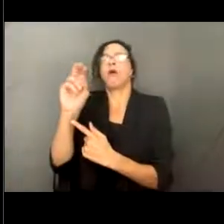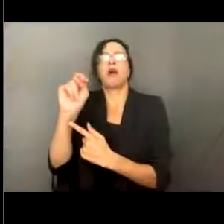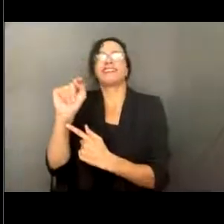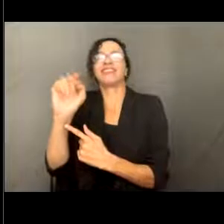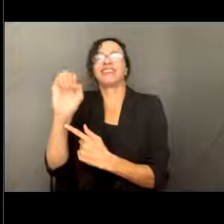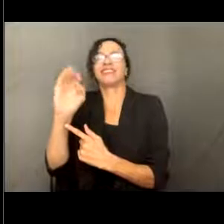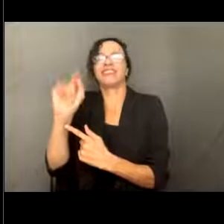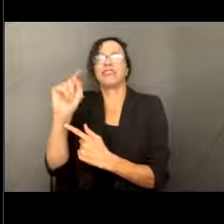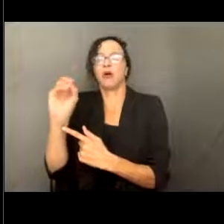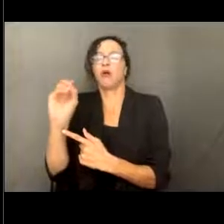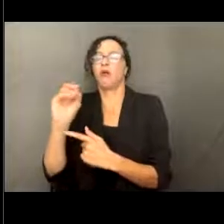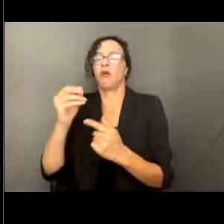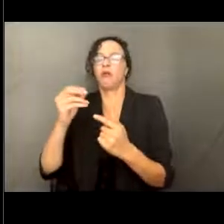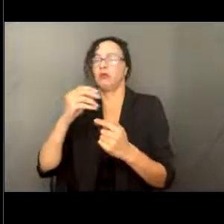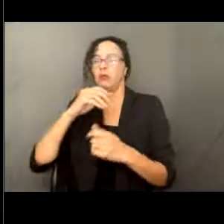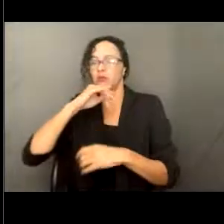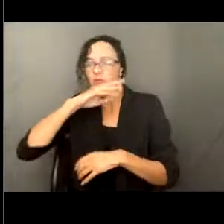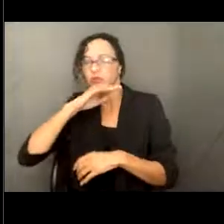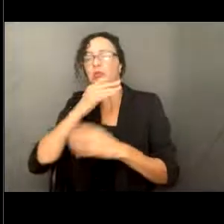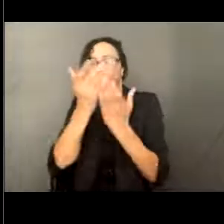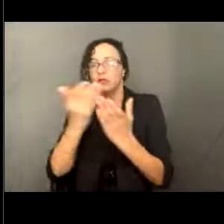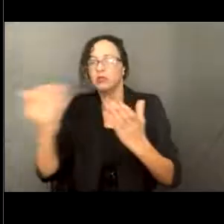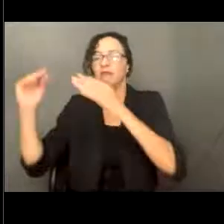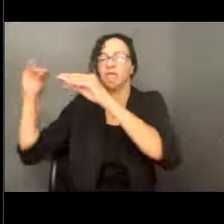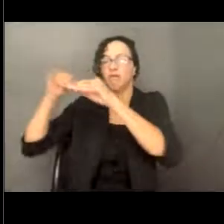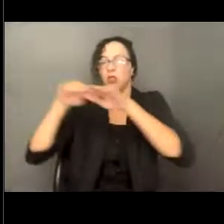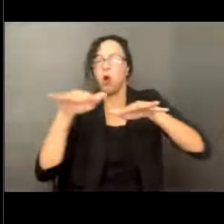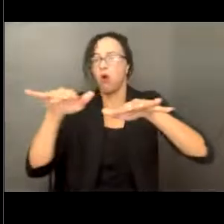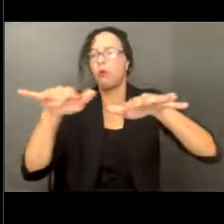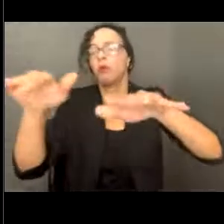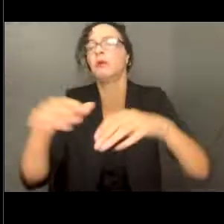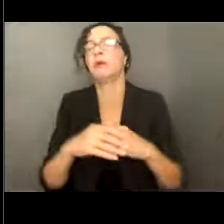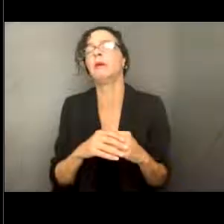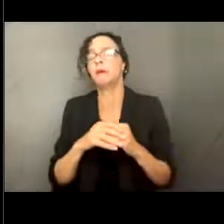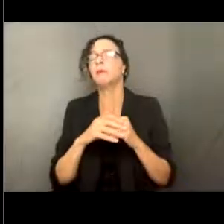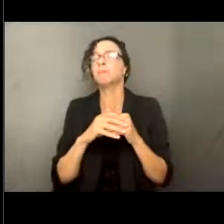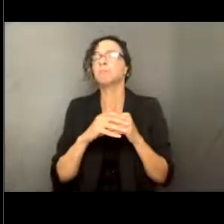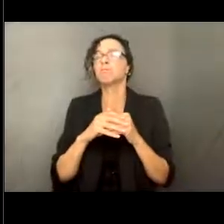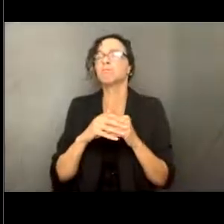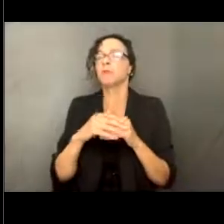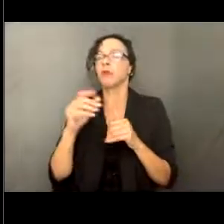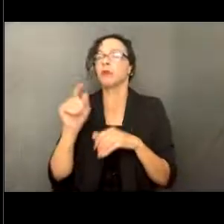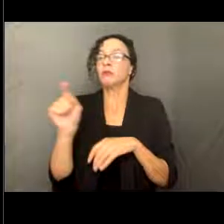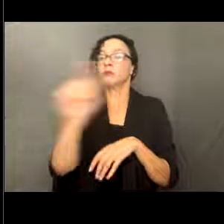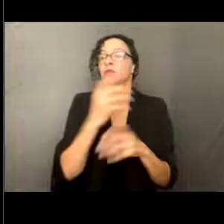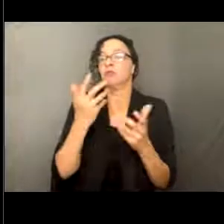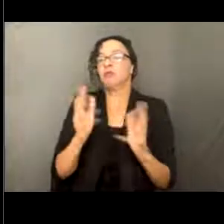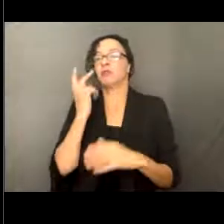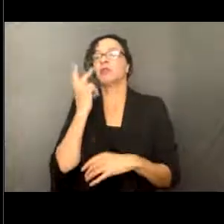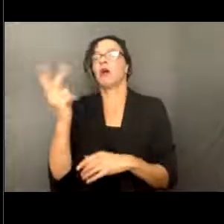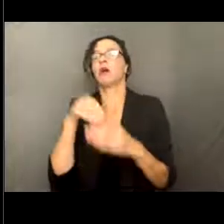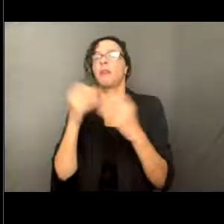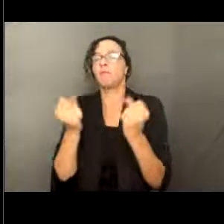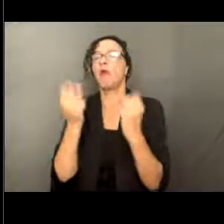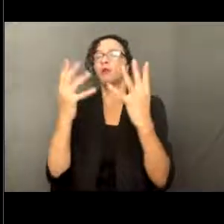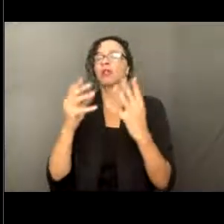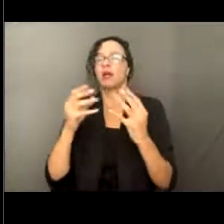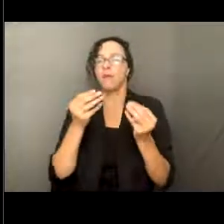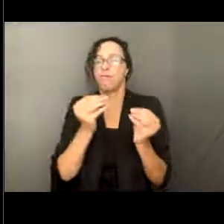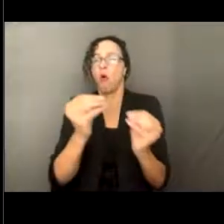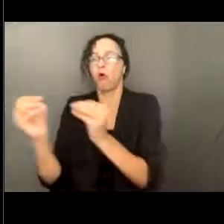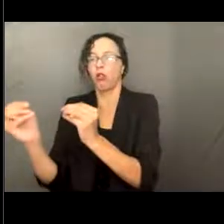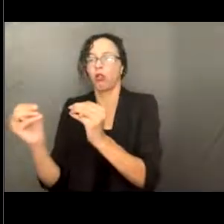and appreciate all the state's support. As you saw in the multimodal corridor tour yesterday, we have made great